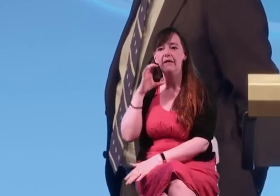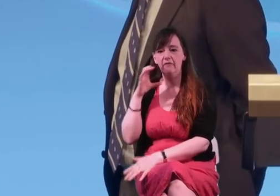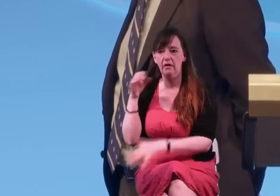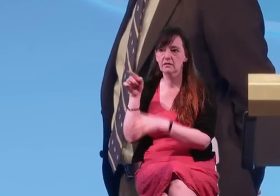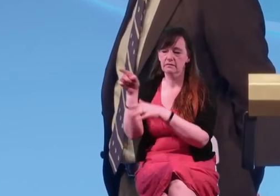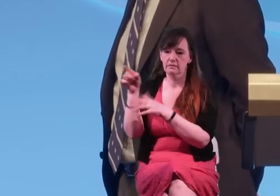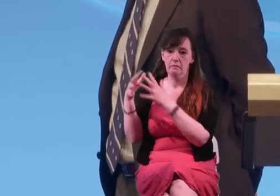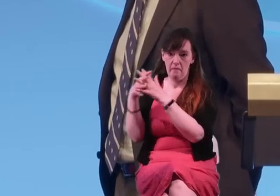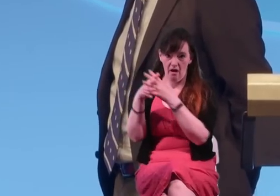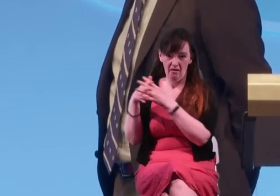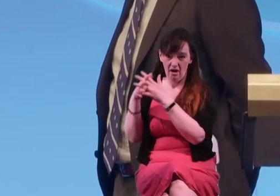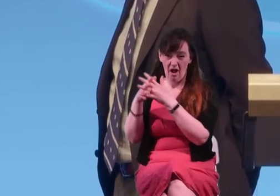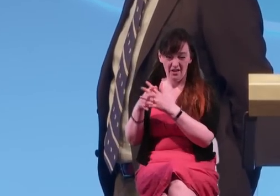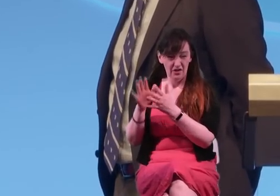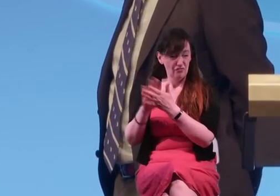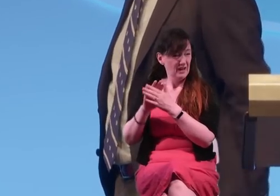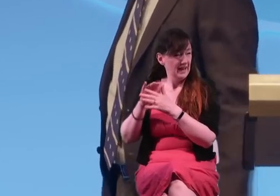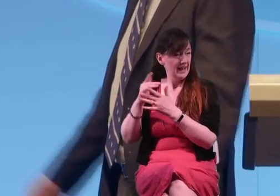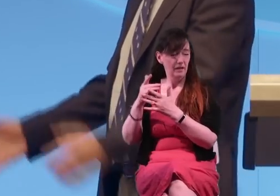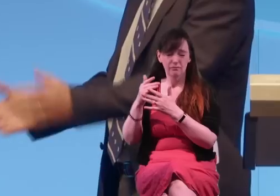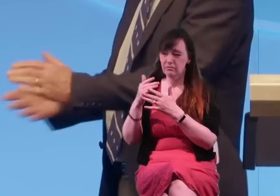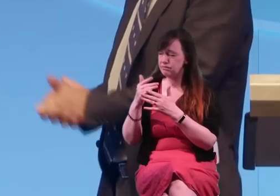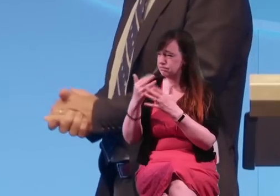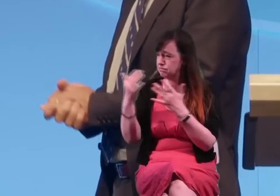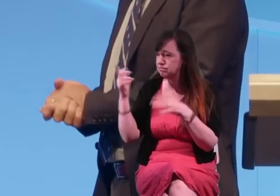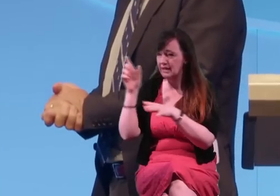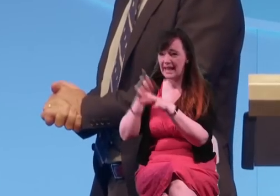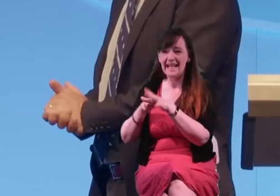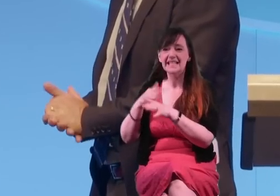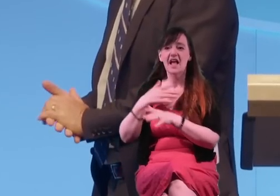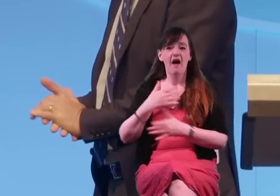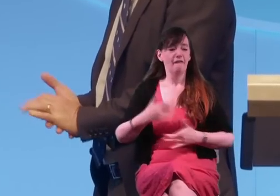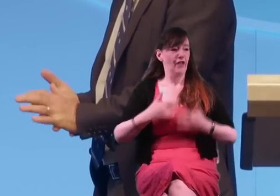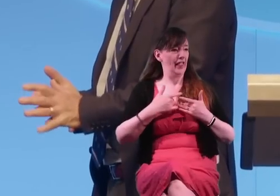now. 39 years in that job. Praise God. I was sent there as a punishment, but